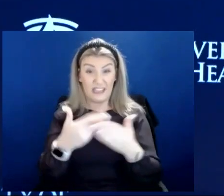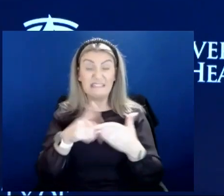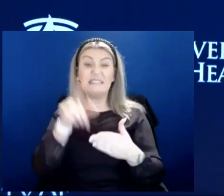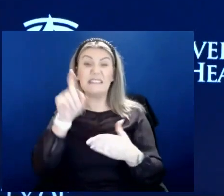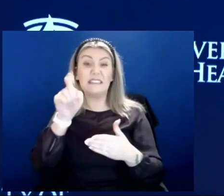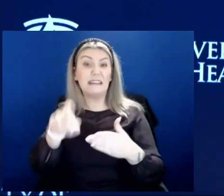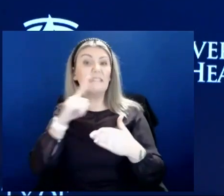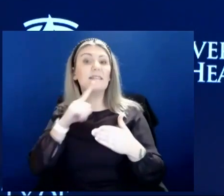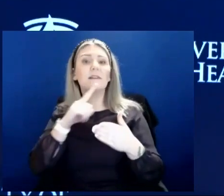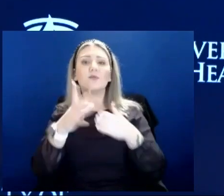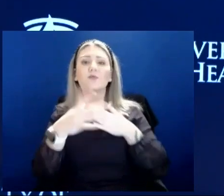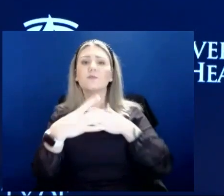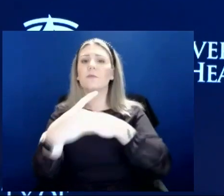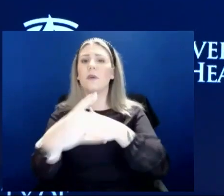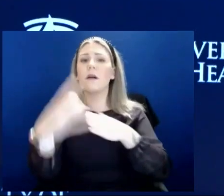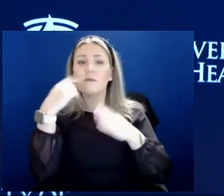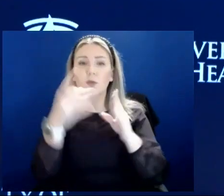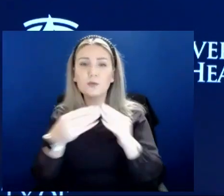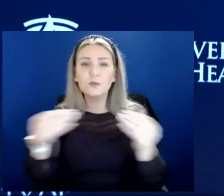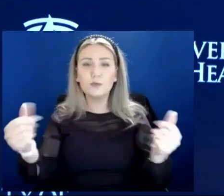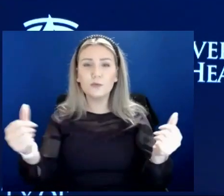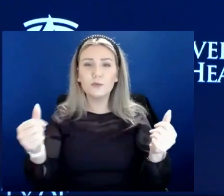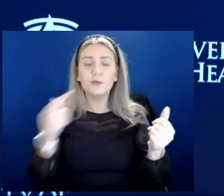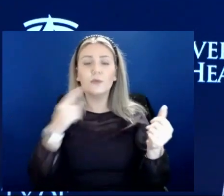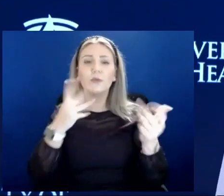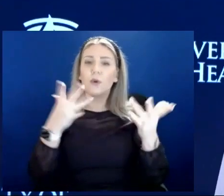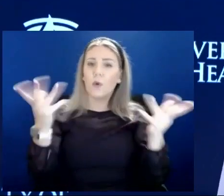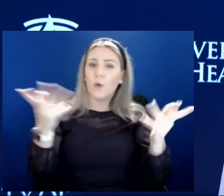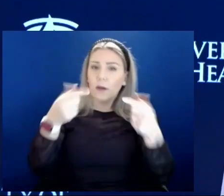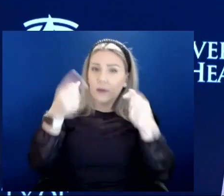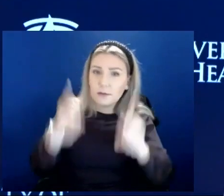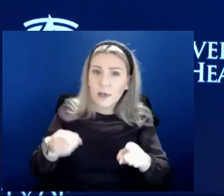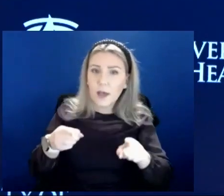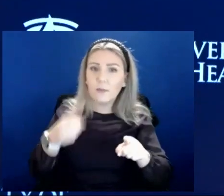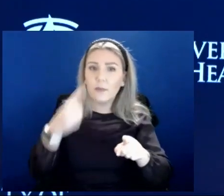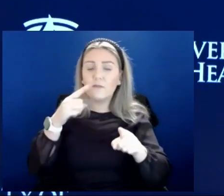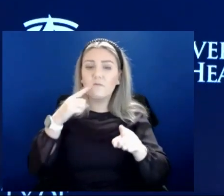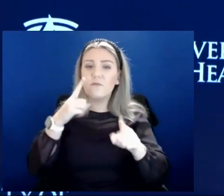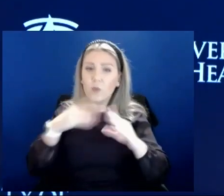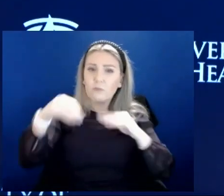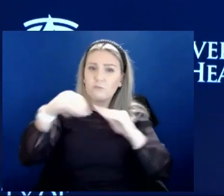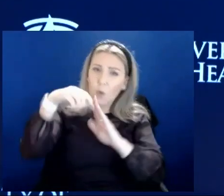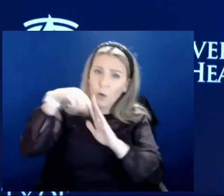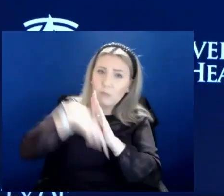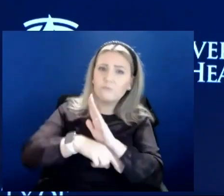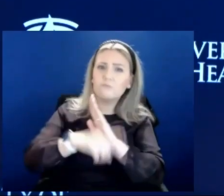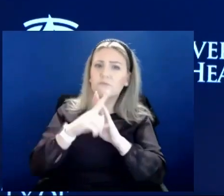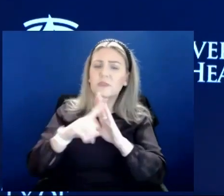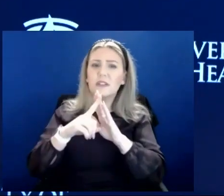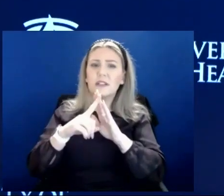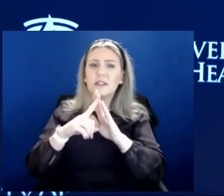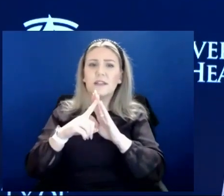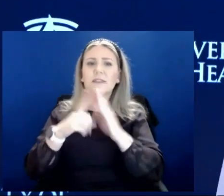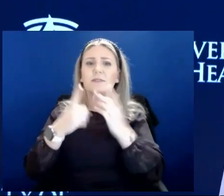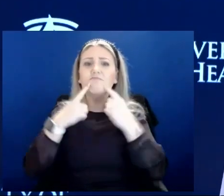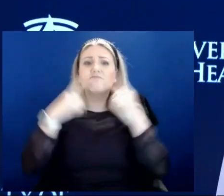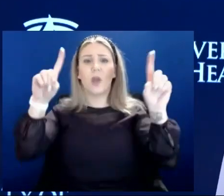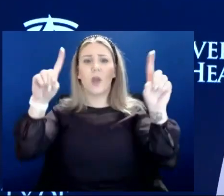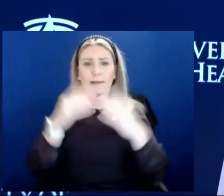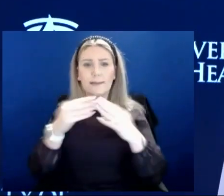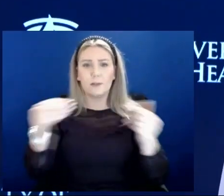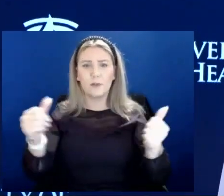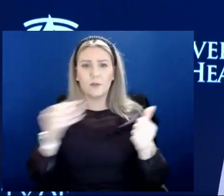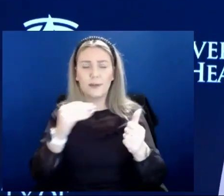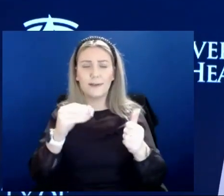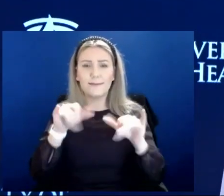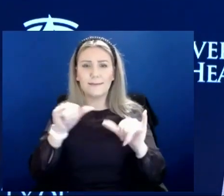solutions, towards what's happening to further a solution, and really help them stay engaged in